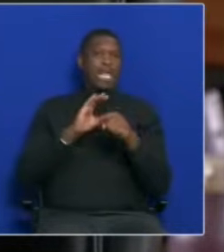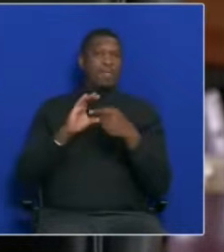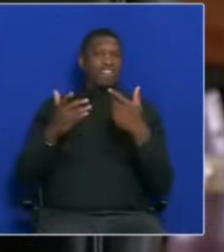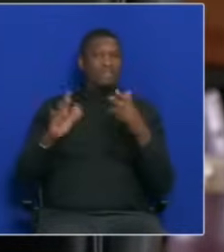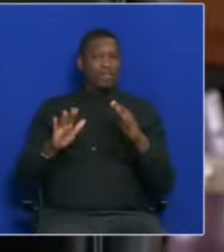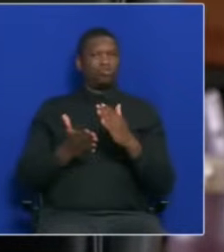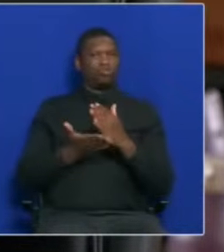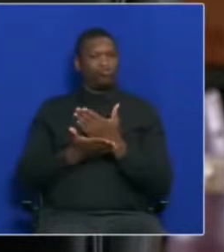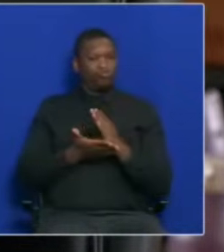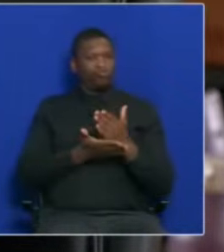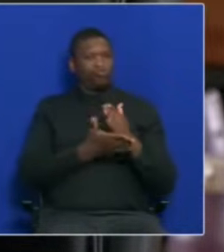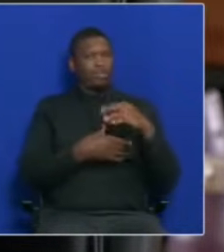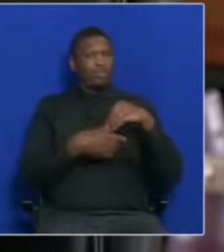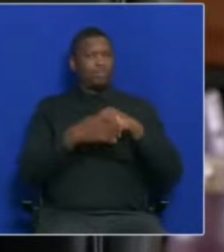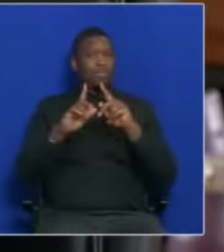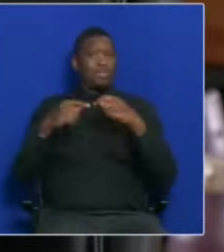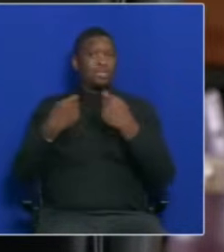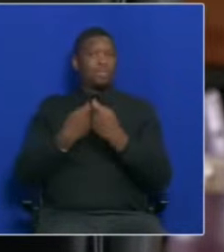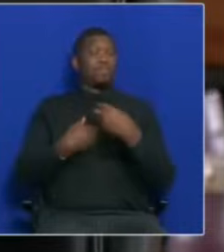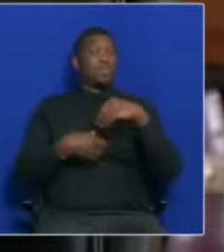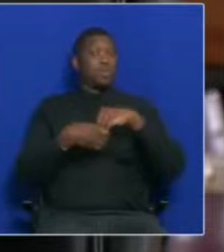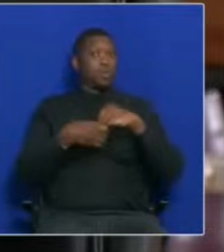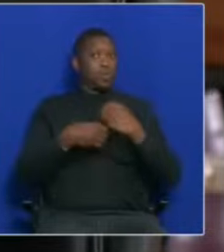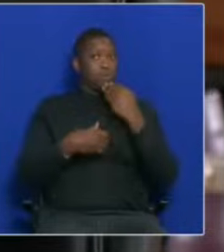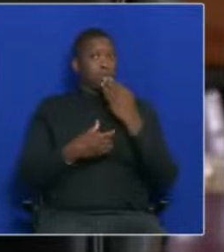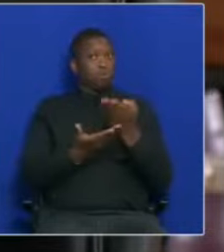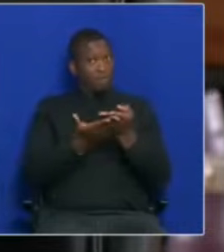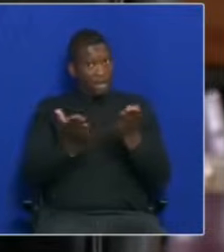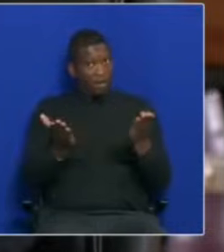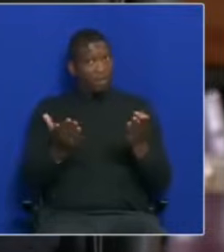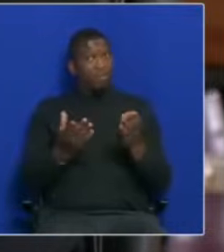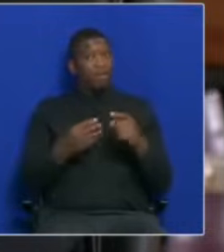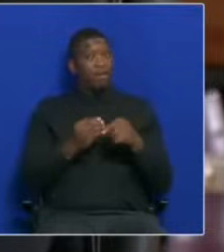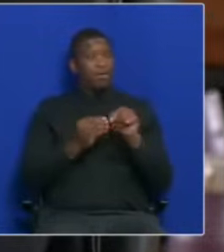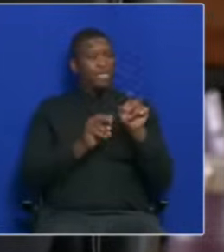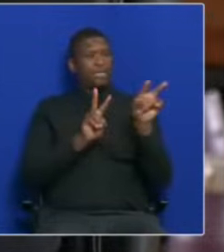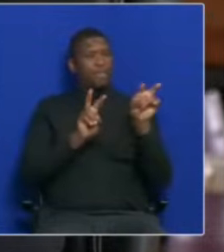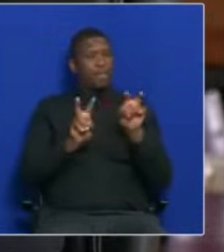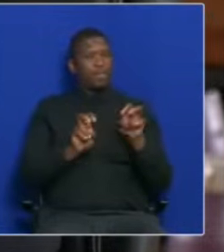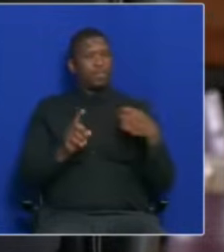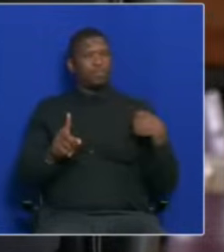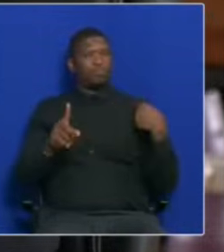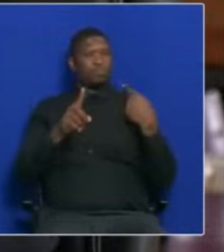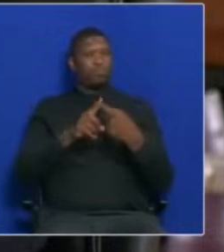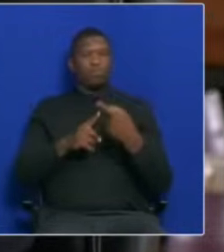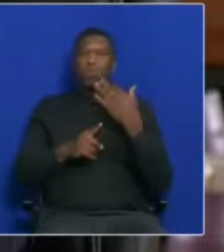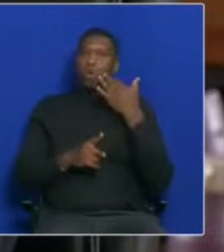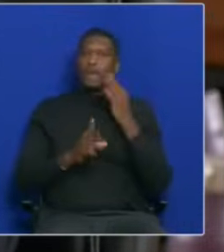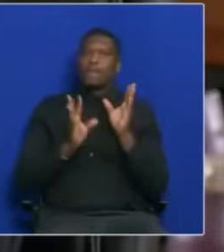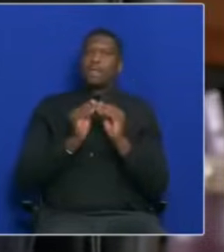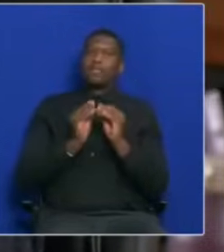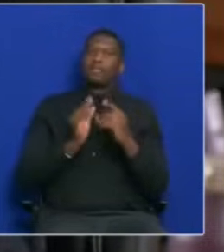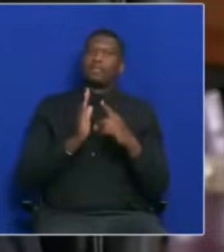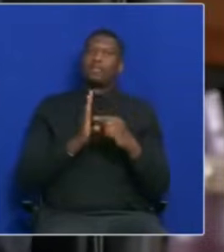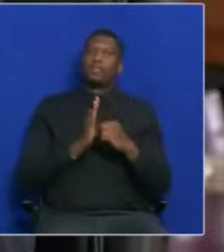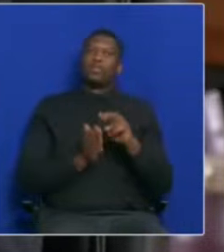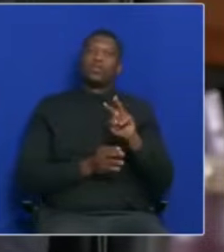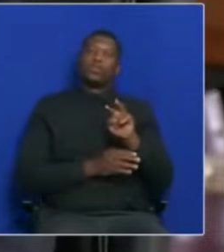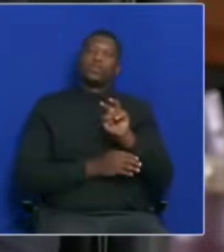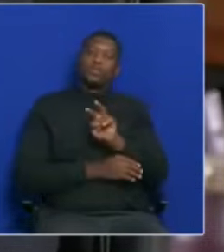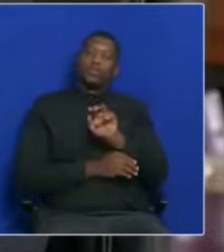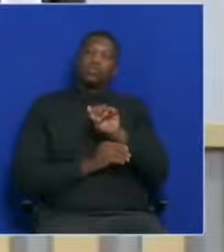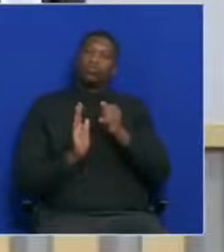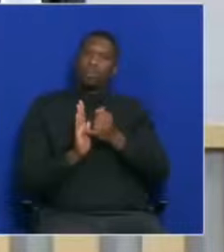team, including yourself, on these matters since the meeting of the 22nd of January.